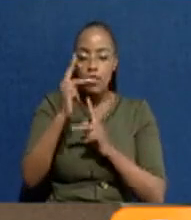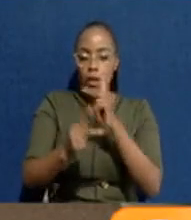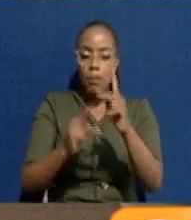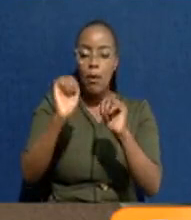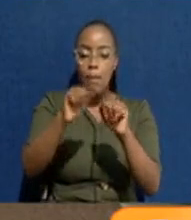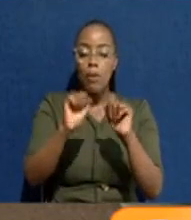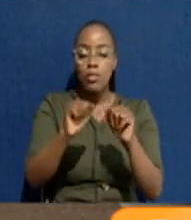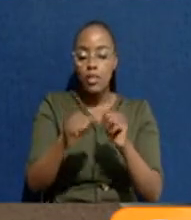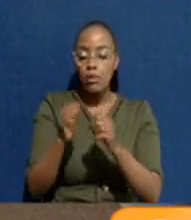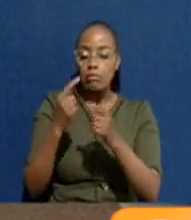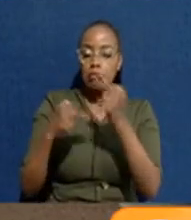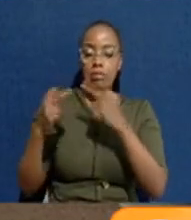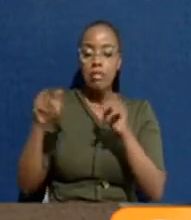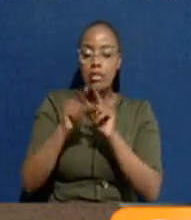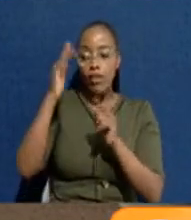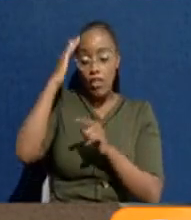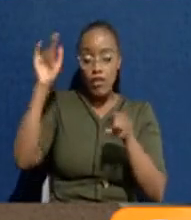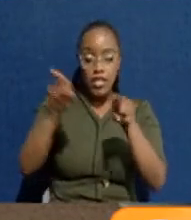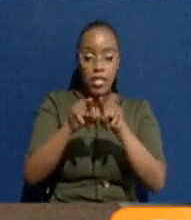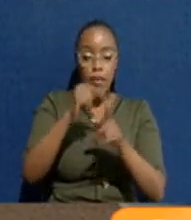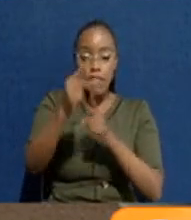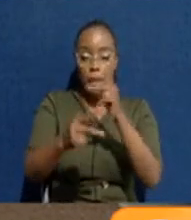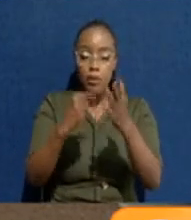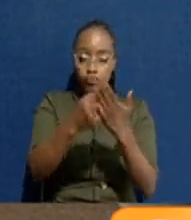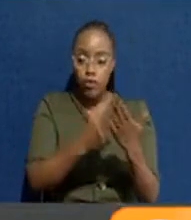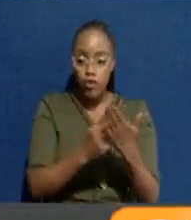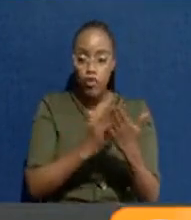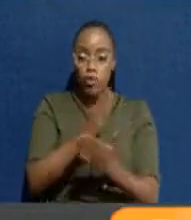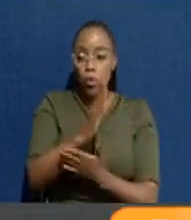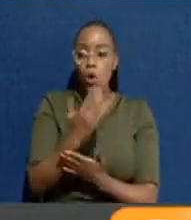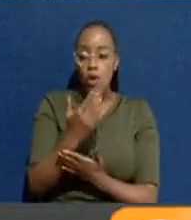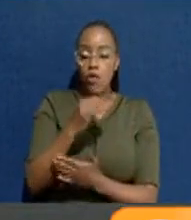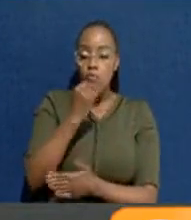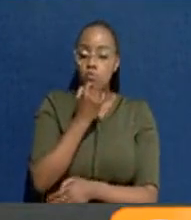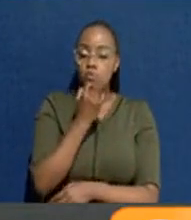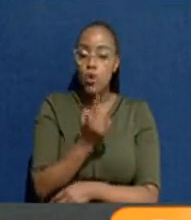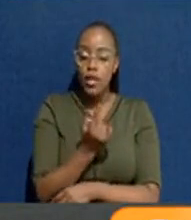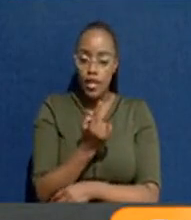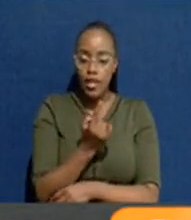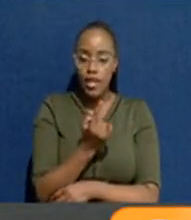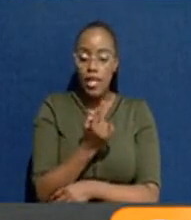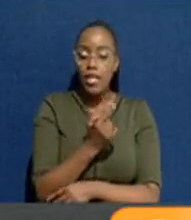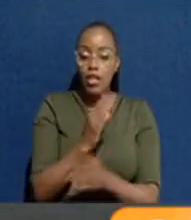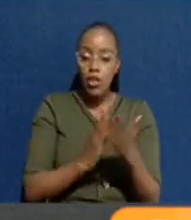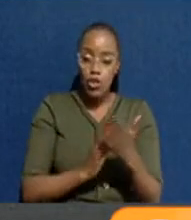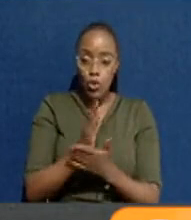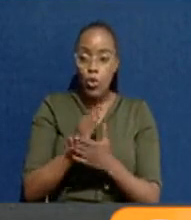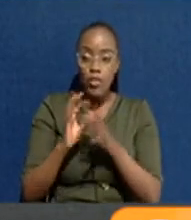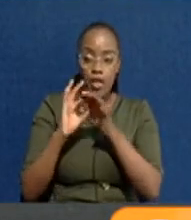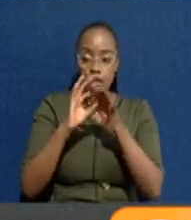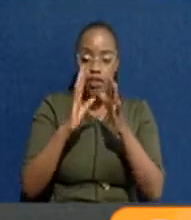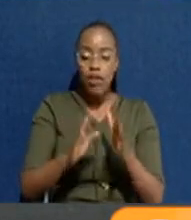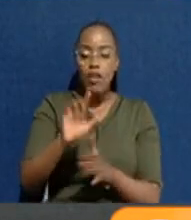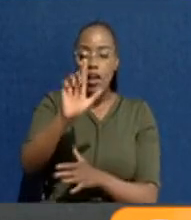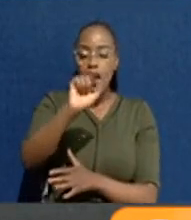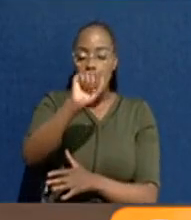to refresh memories of a similar process mediated by late President Daniel Arap Moi through Chief Mediator General